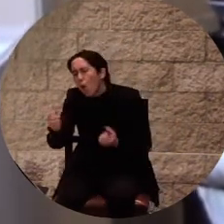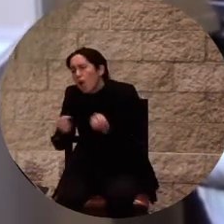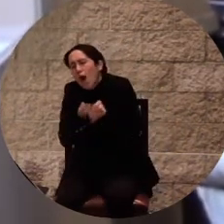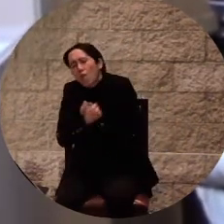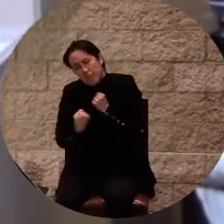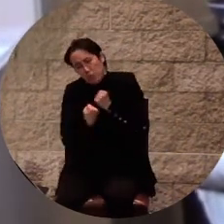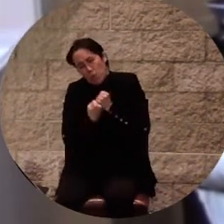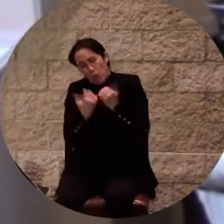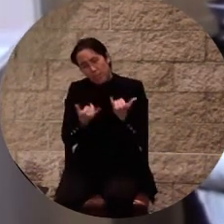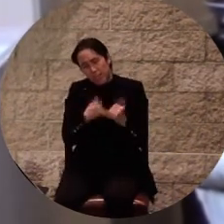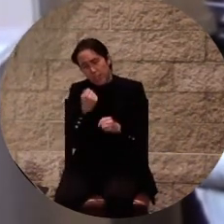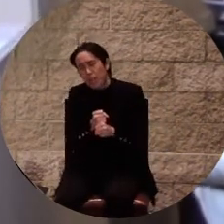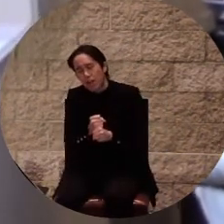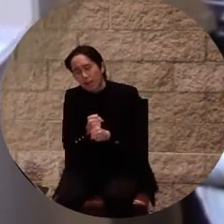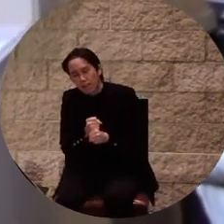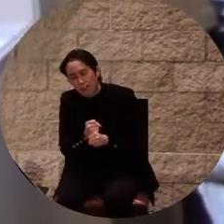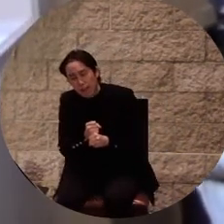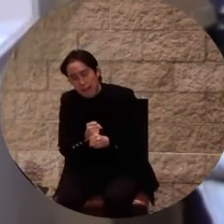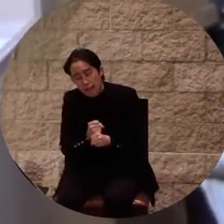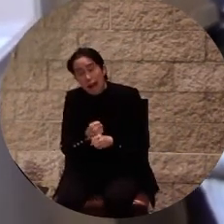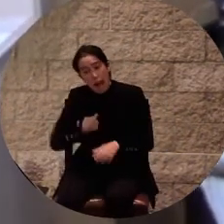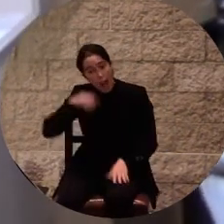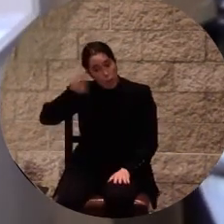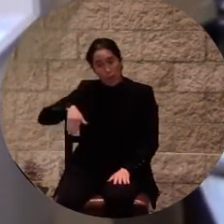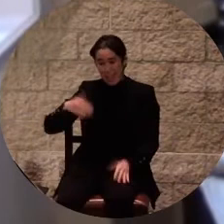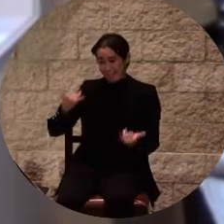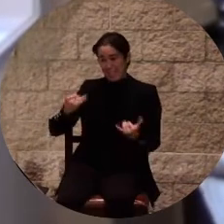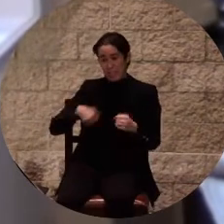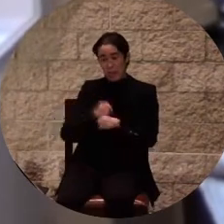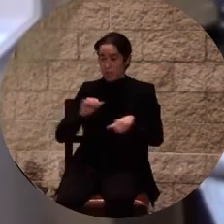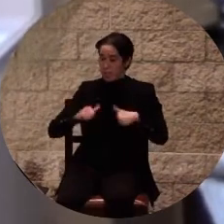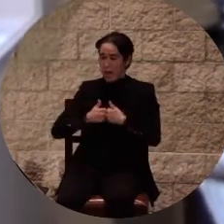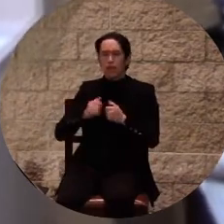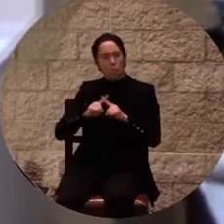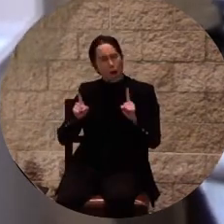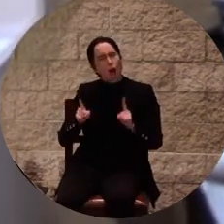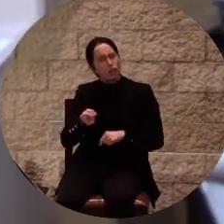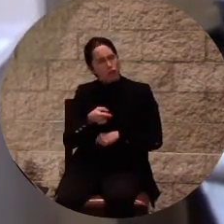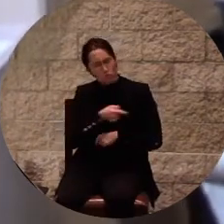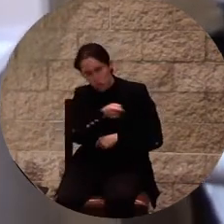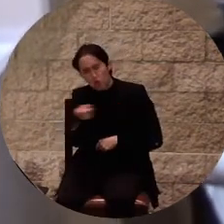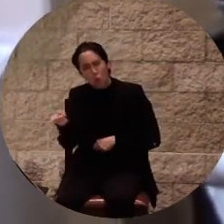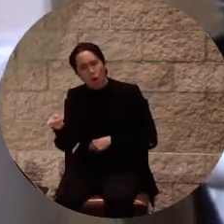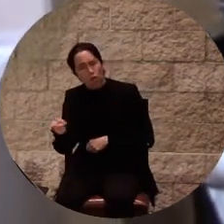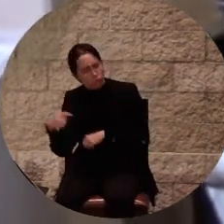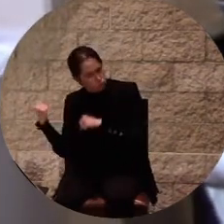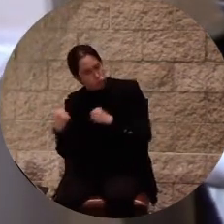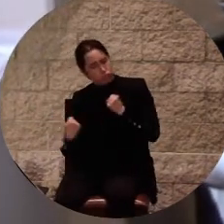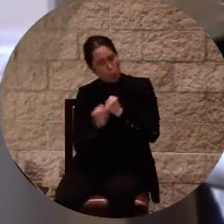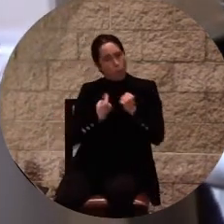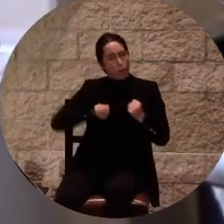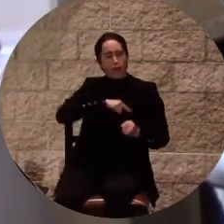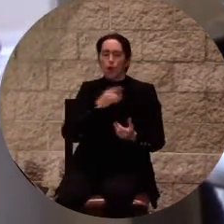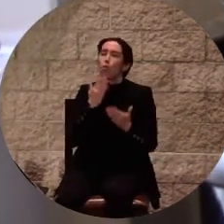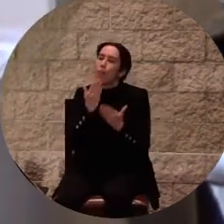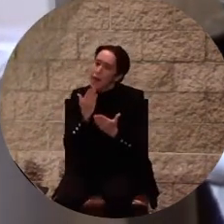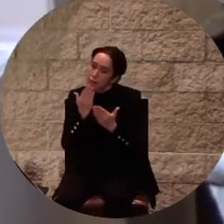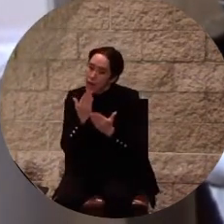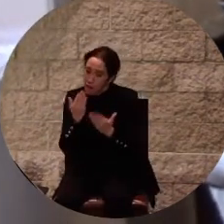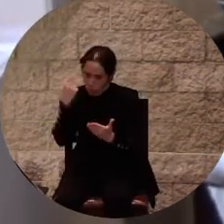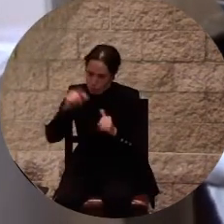your loving support this year. Obviously, it's been very challenging, and yet you have stepped up and you have supported us. So thank you for your continued